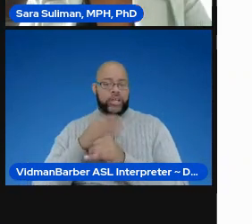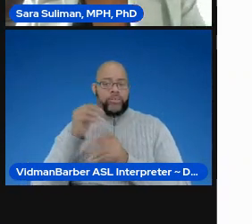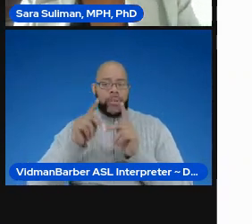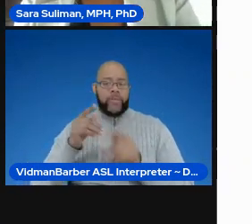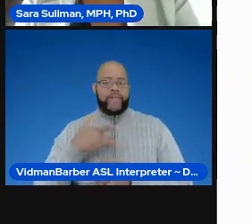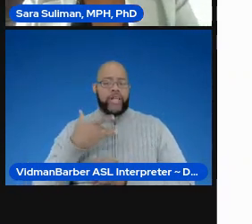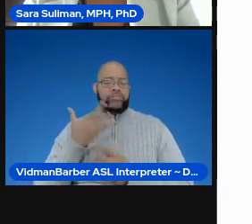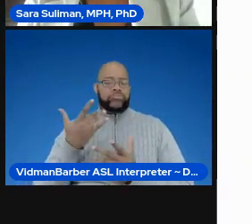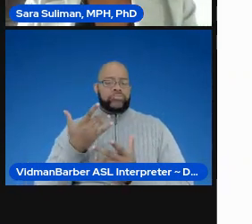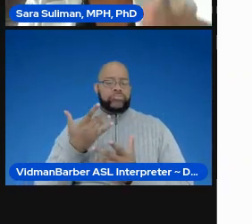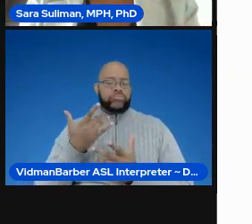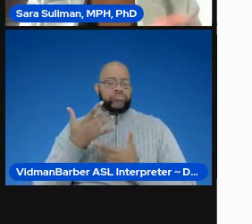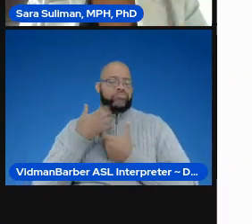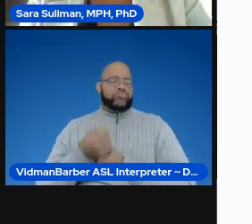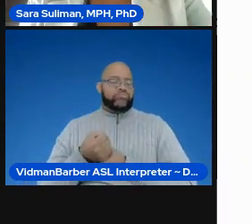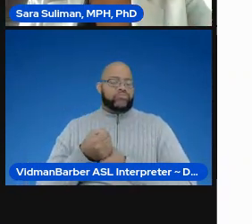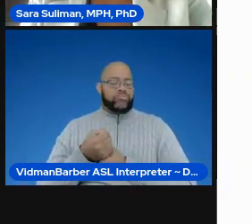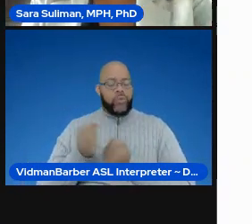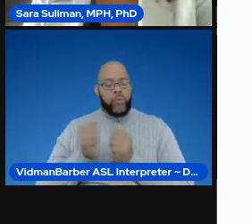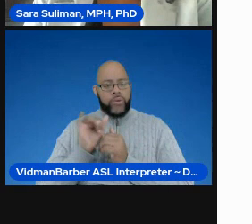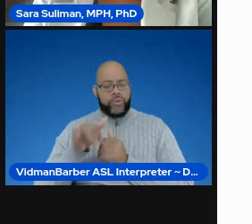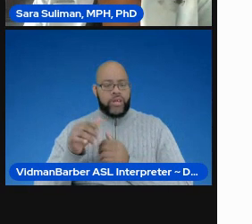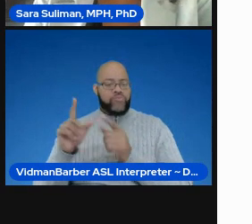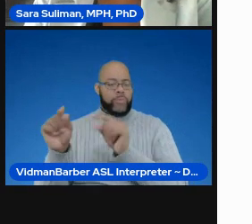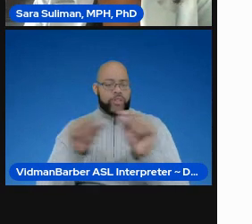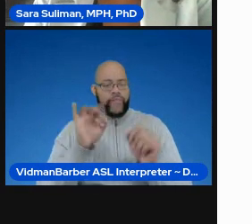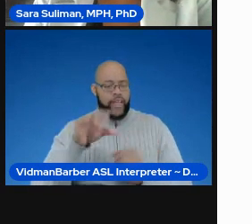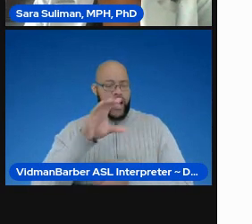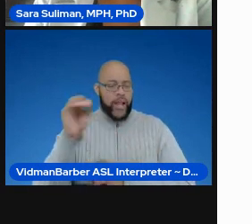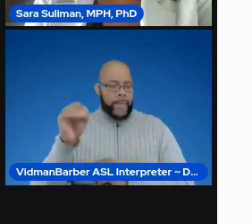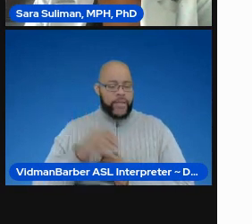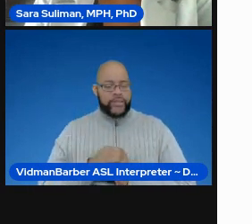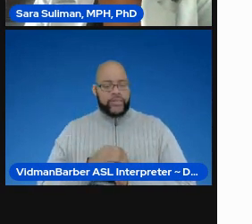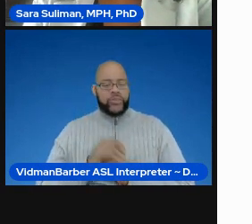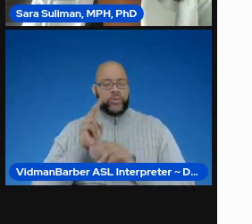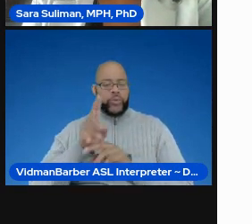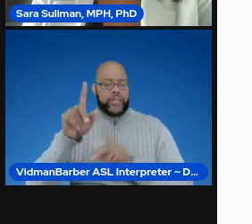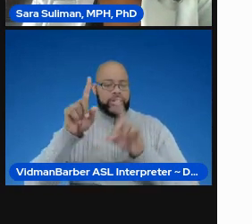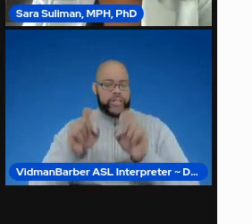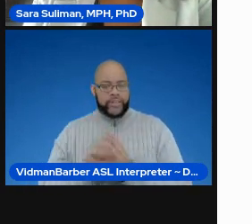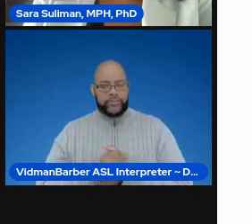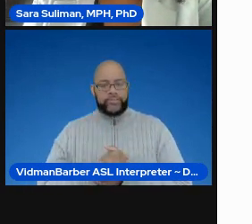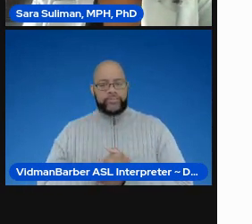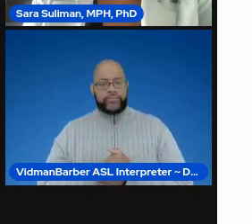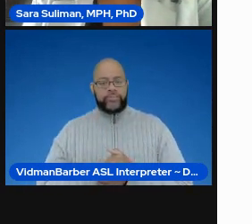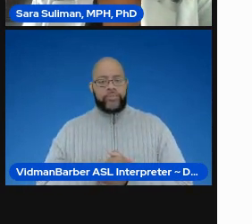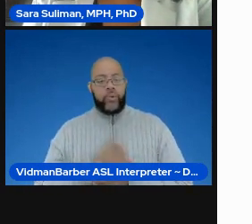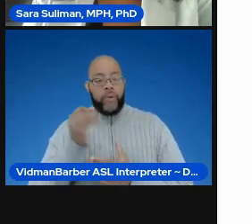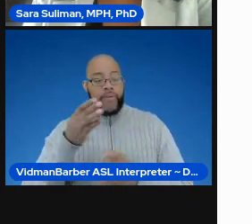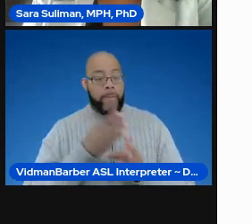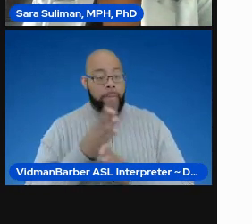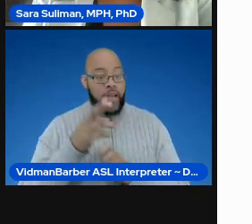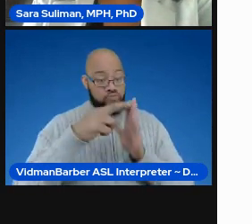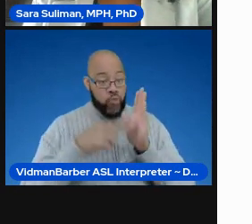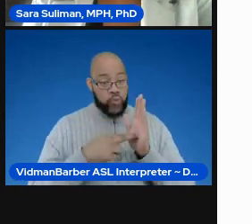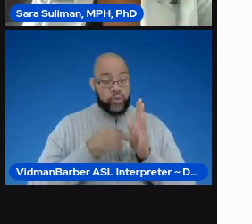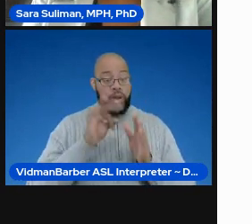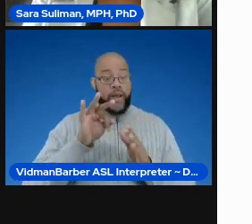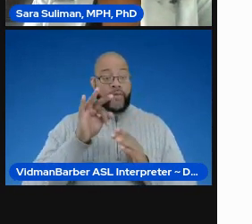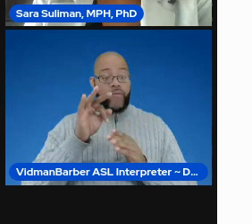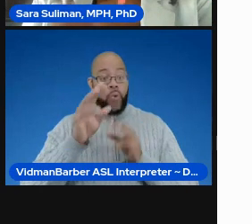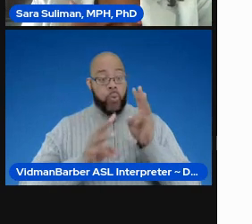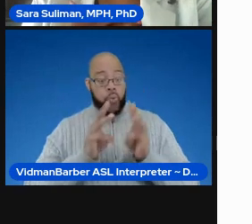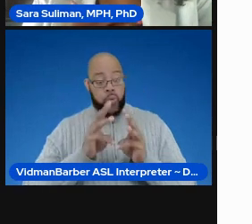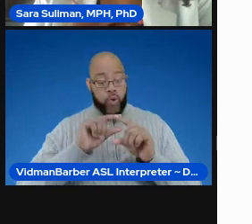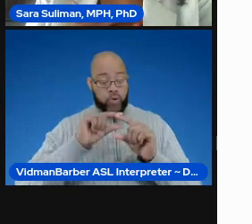felt comfortable with the reputation of the company for using their tests. And one of the main rules of the global